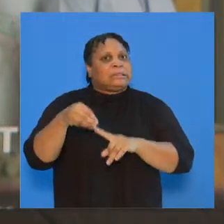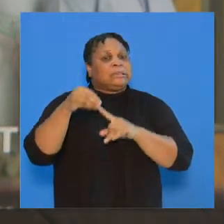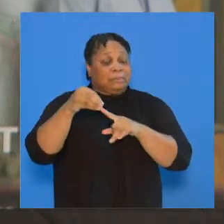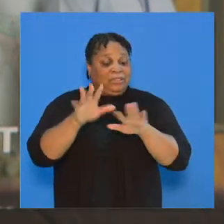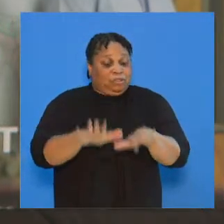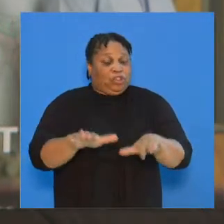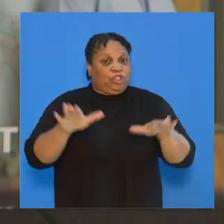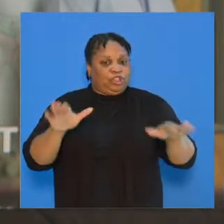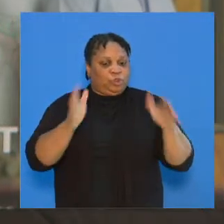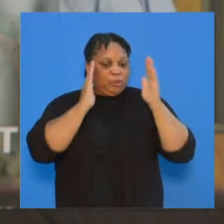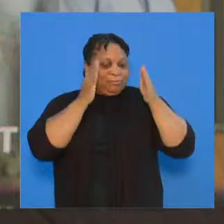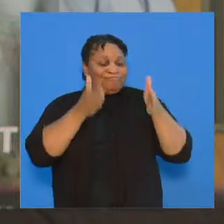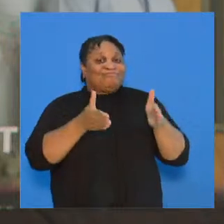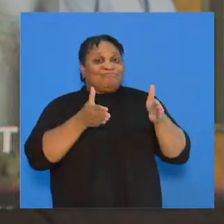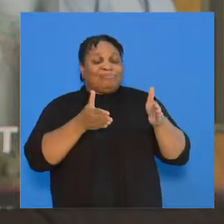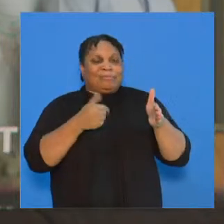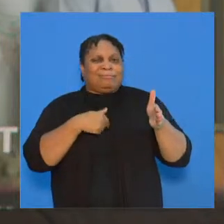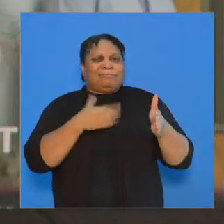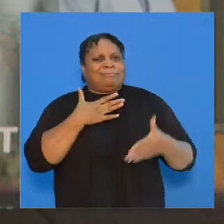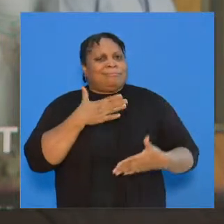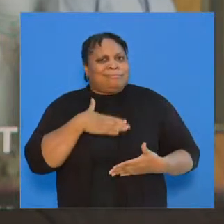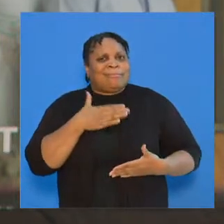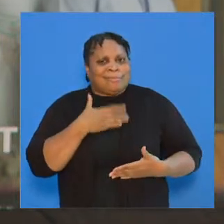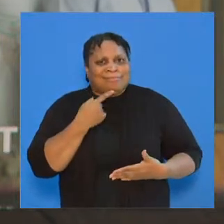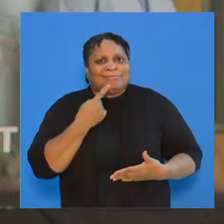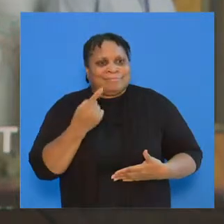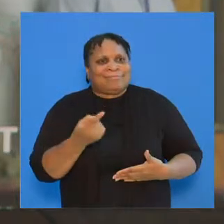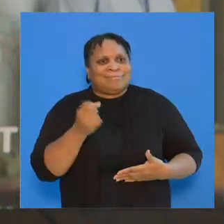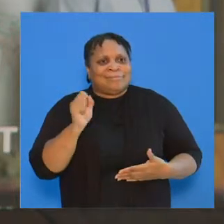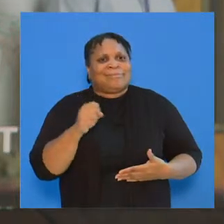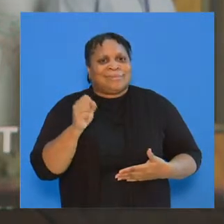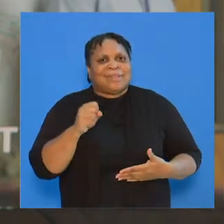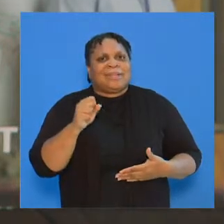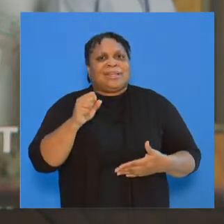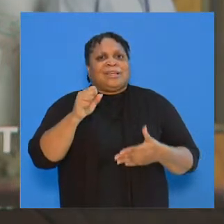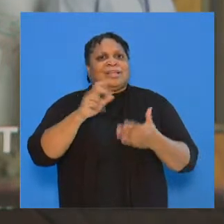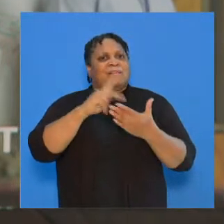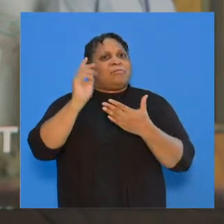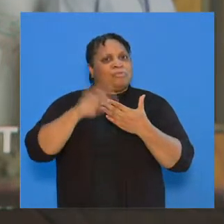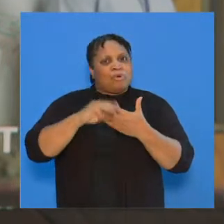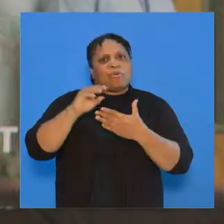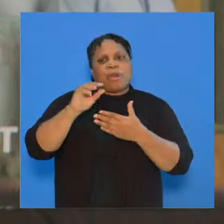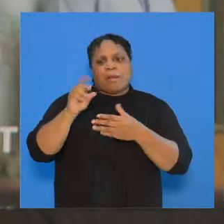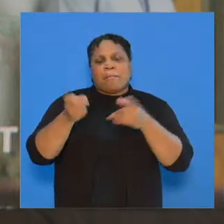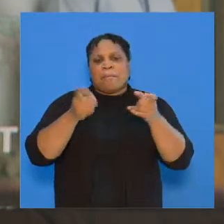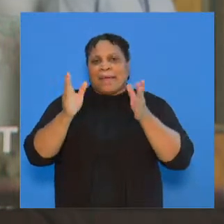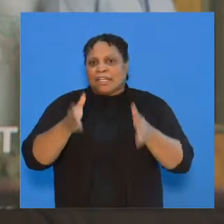children. I am pleased to say that Al Seymour Jr., Program Manager at